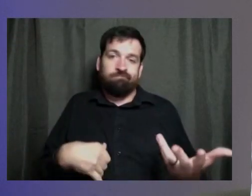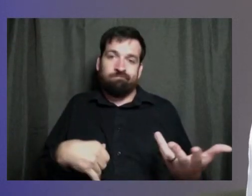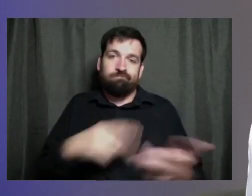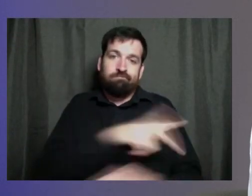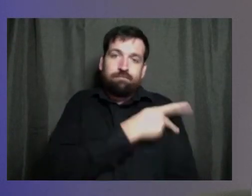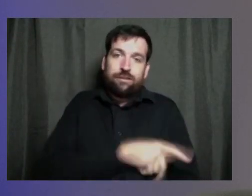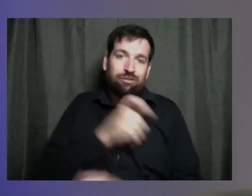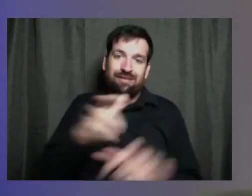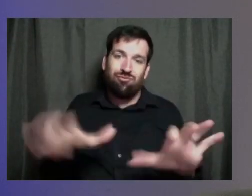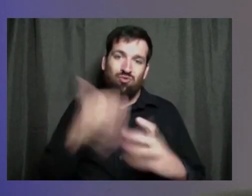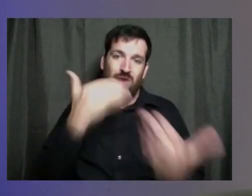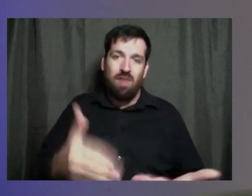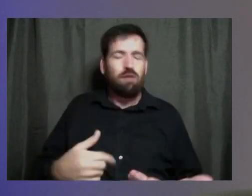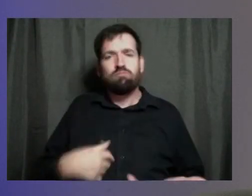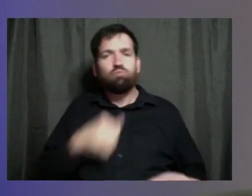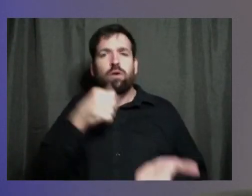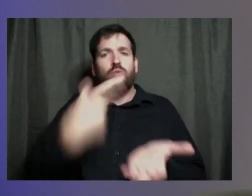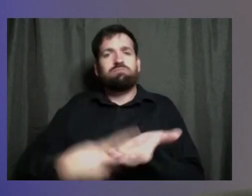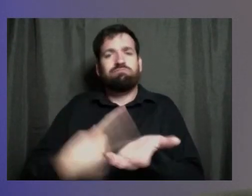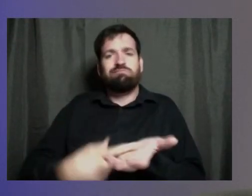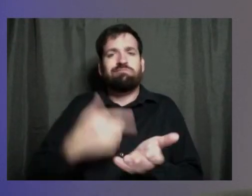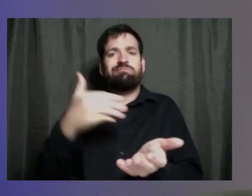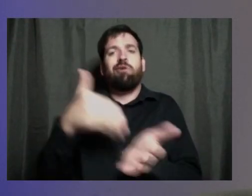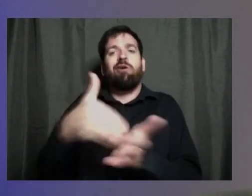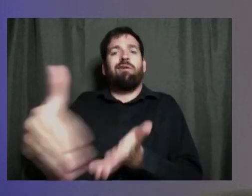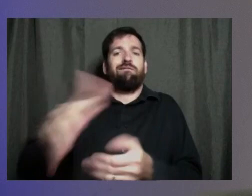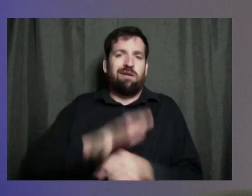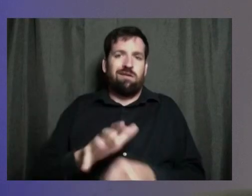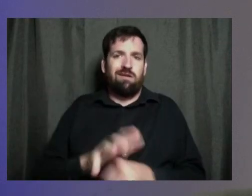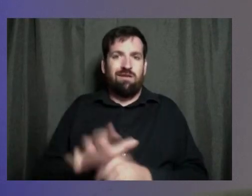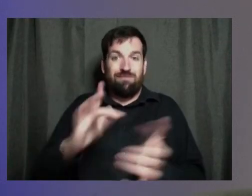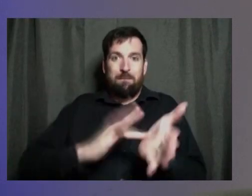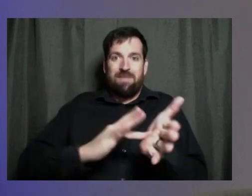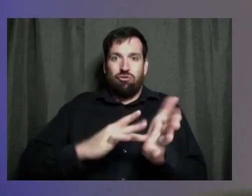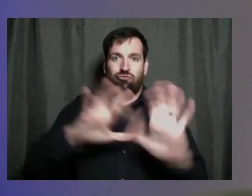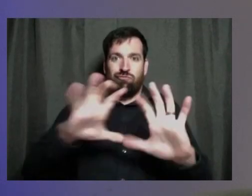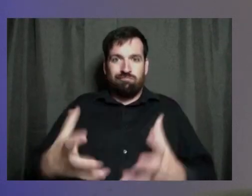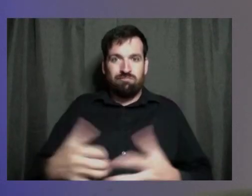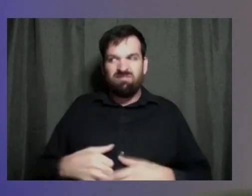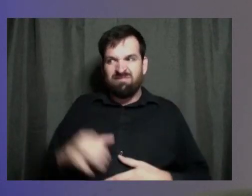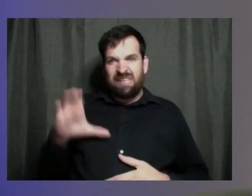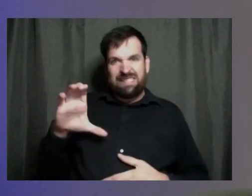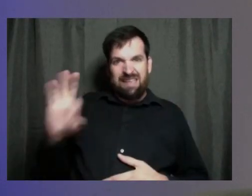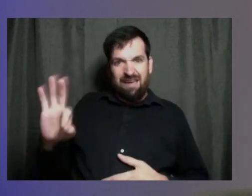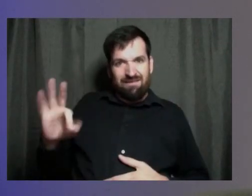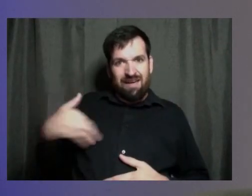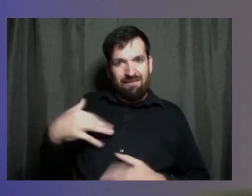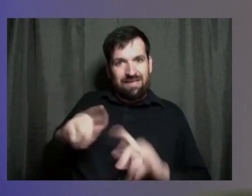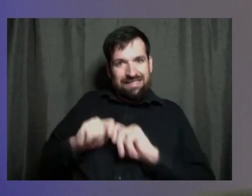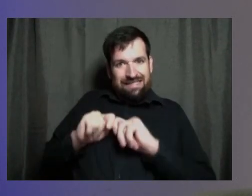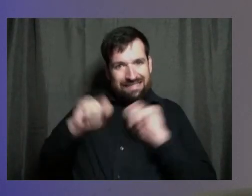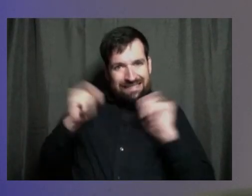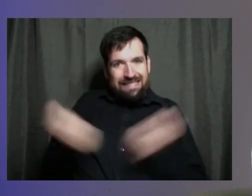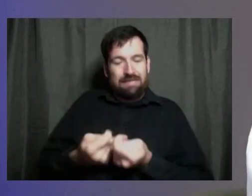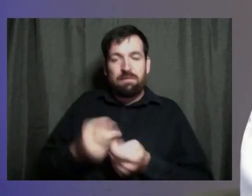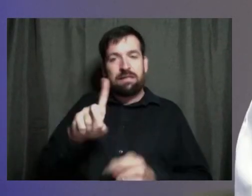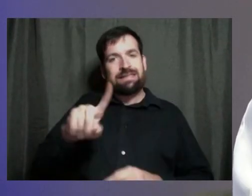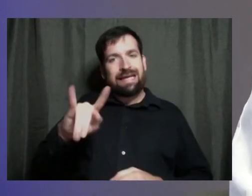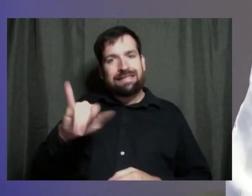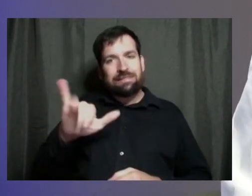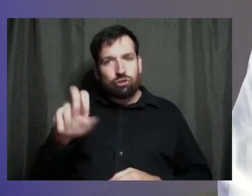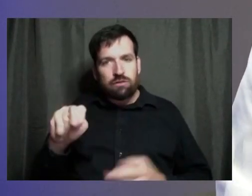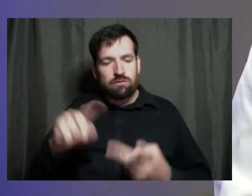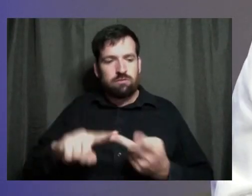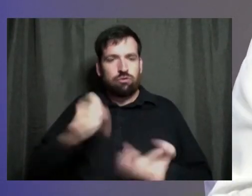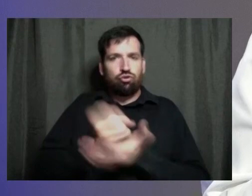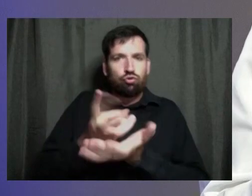probably don't talk about enough in medicine. In CF, we have a team of people, right? We have a dietitian, we have a social worker, we have a